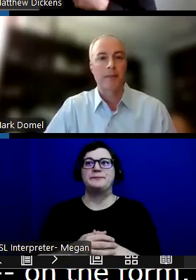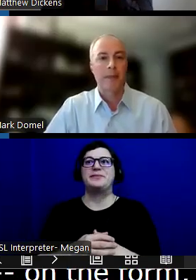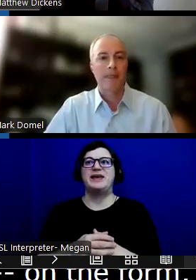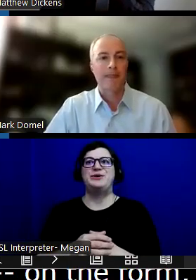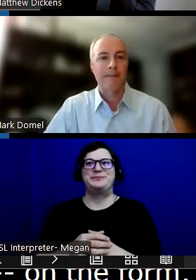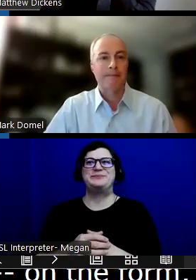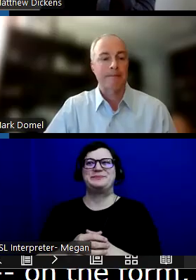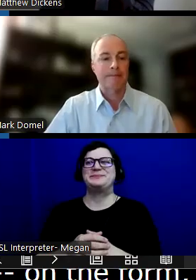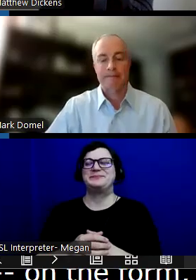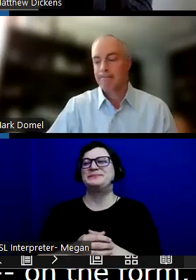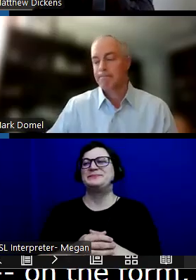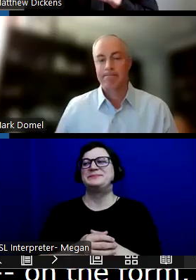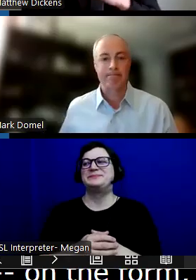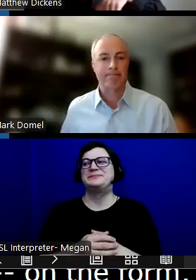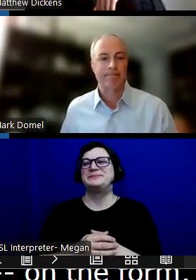Okay, thank you.